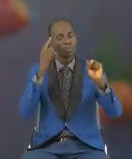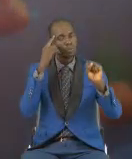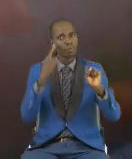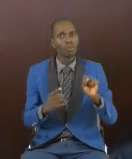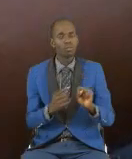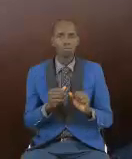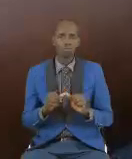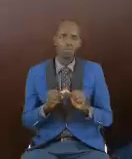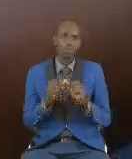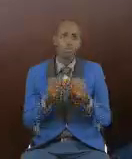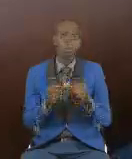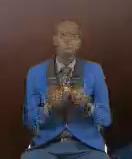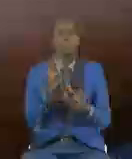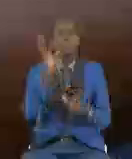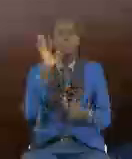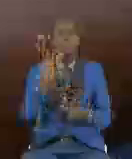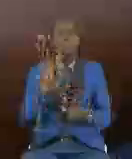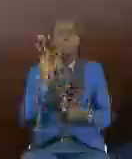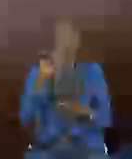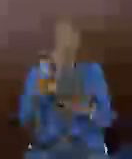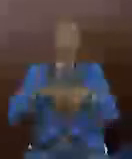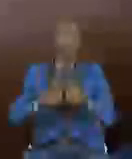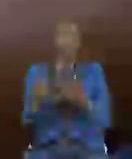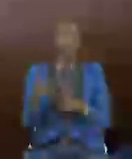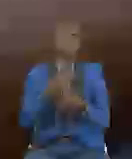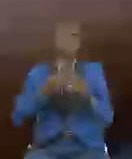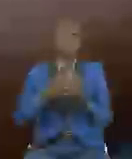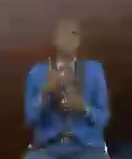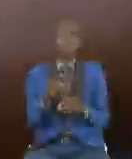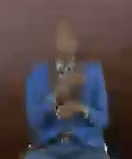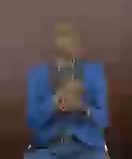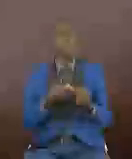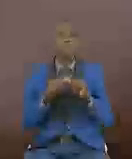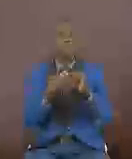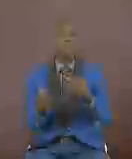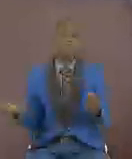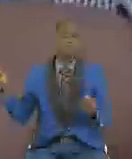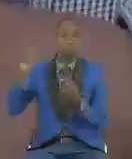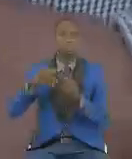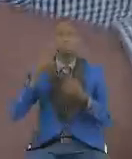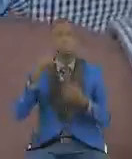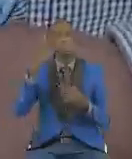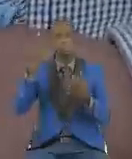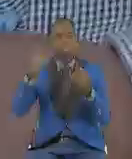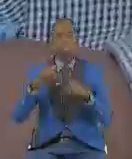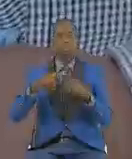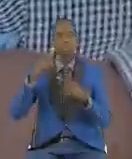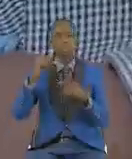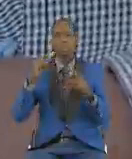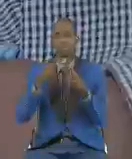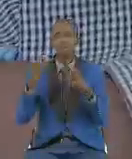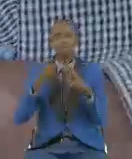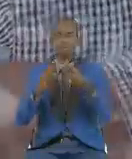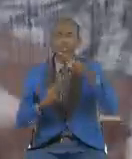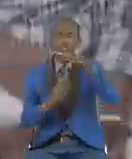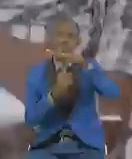to find as they started, they continued until they came to the very peak and to the